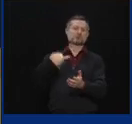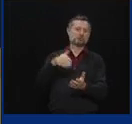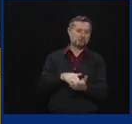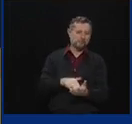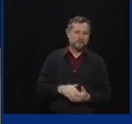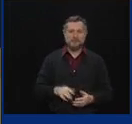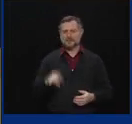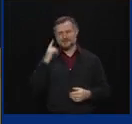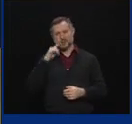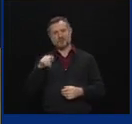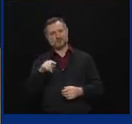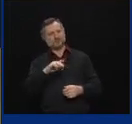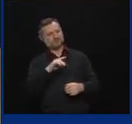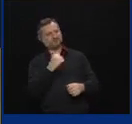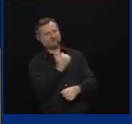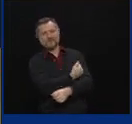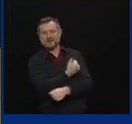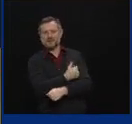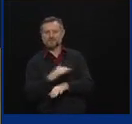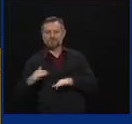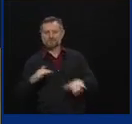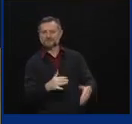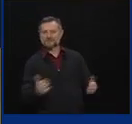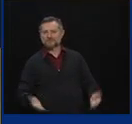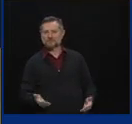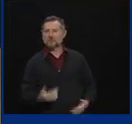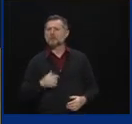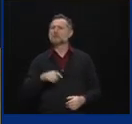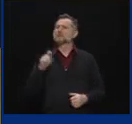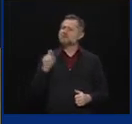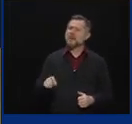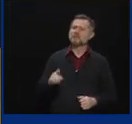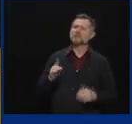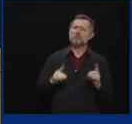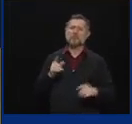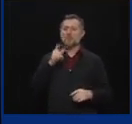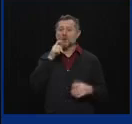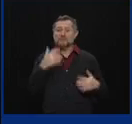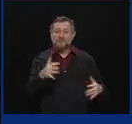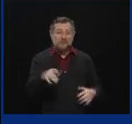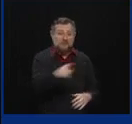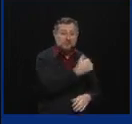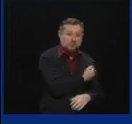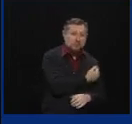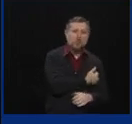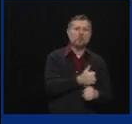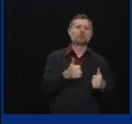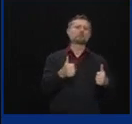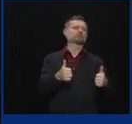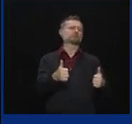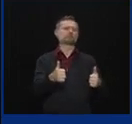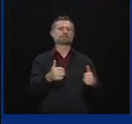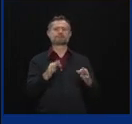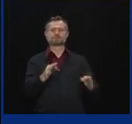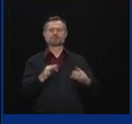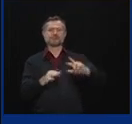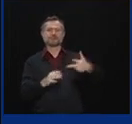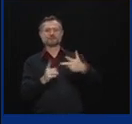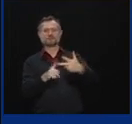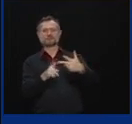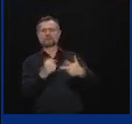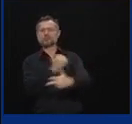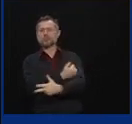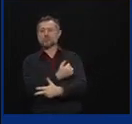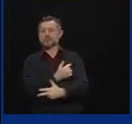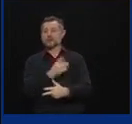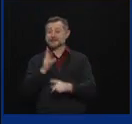where it is. So we got to get people vaccinated. If you did get vaccinated, get a booster. If it's been 6 months from the Pfizer